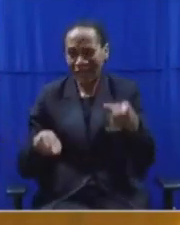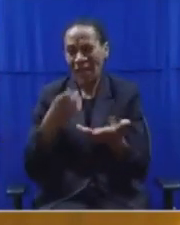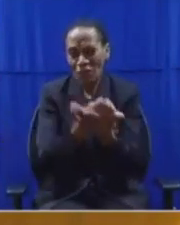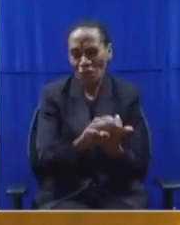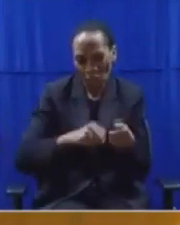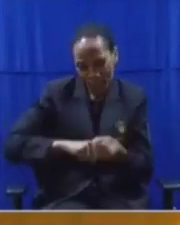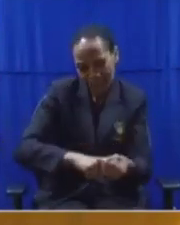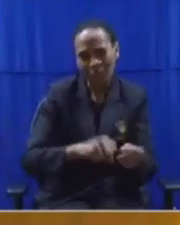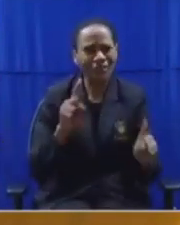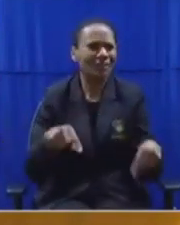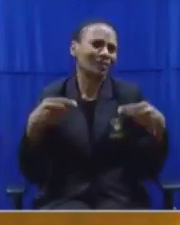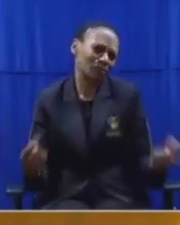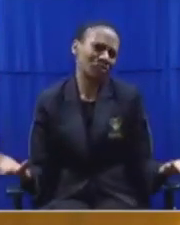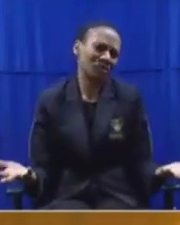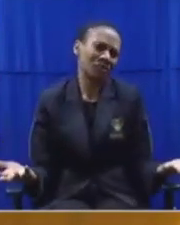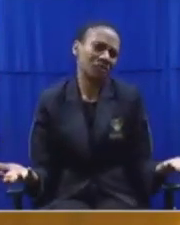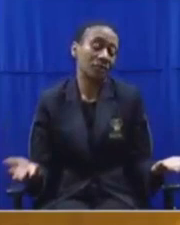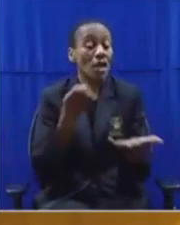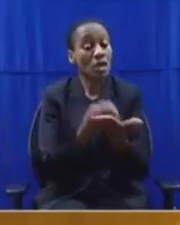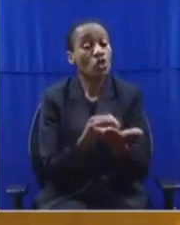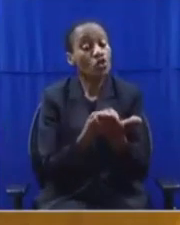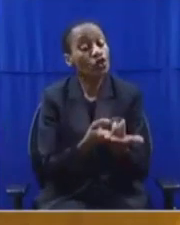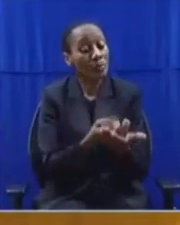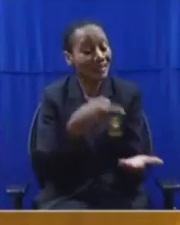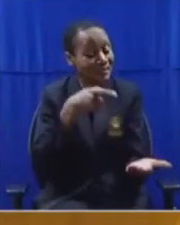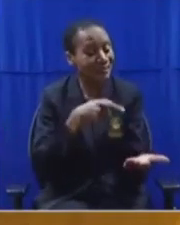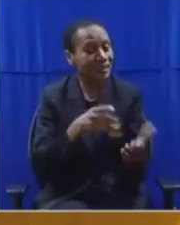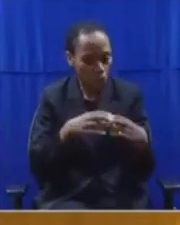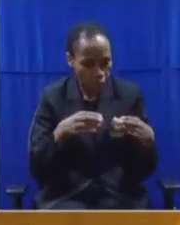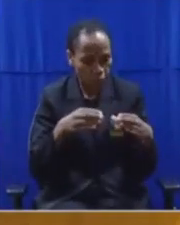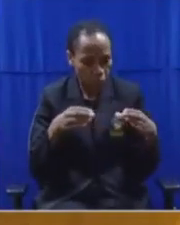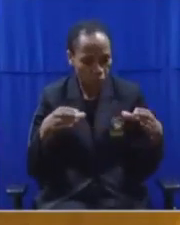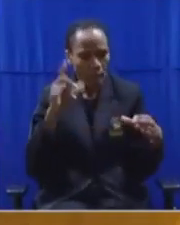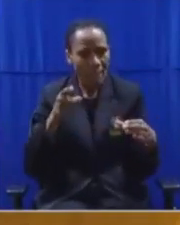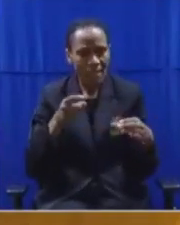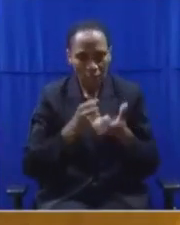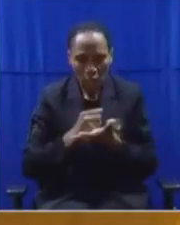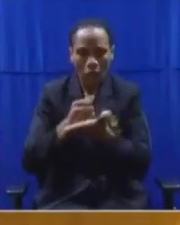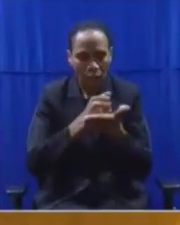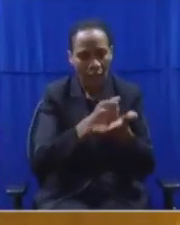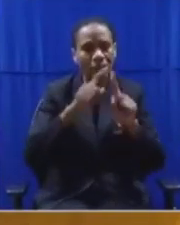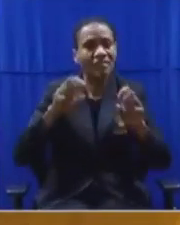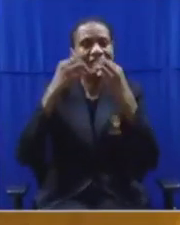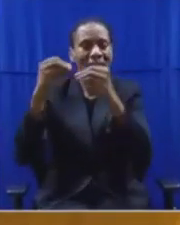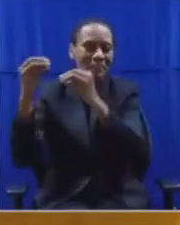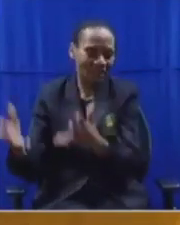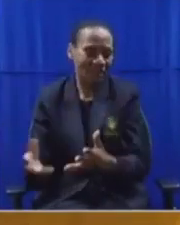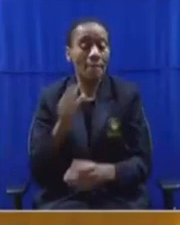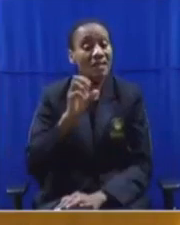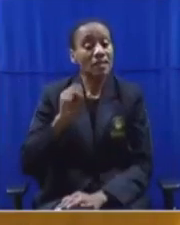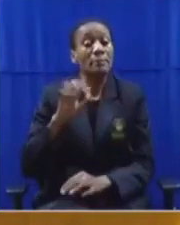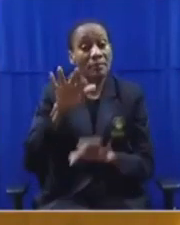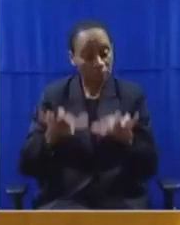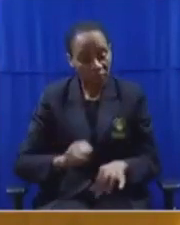simply does not work. The economy should be growing through and supporting a free market system. This would give South Africans